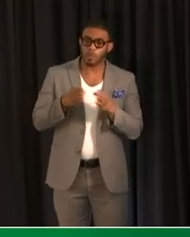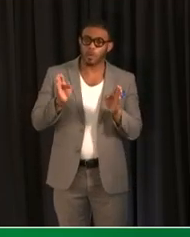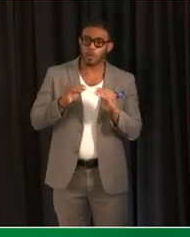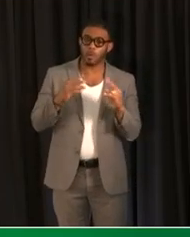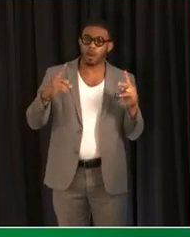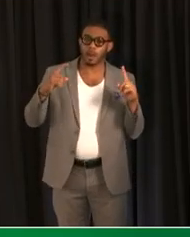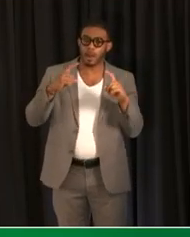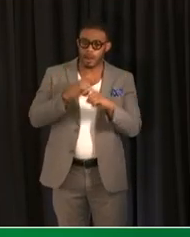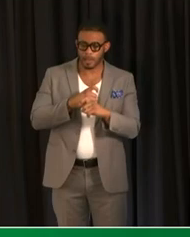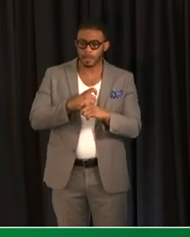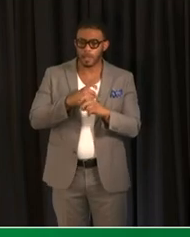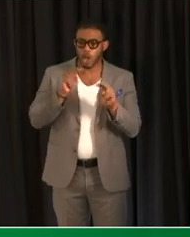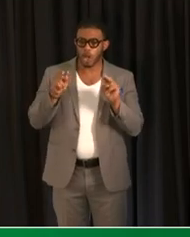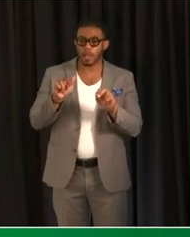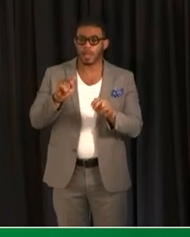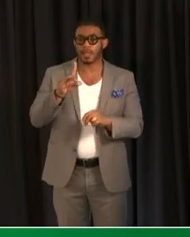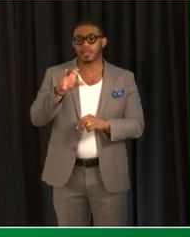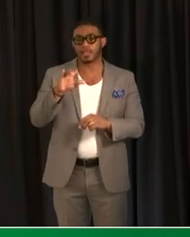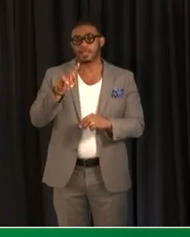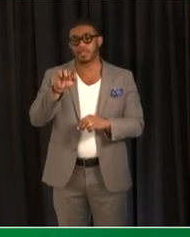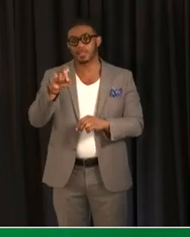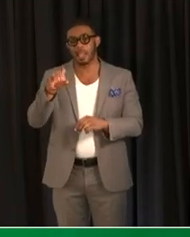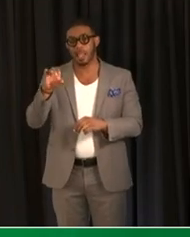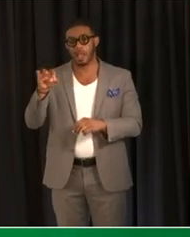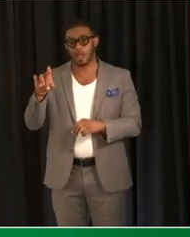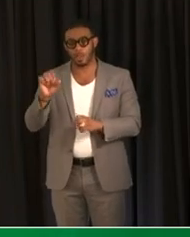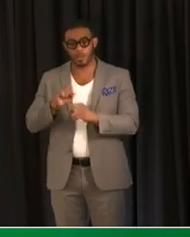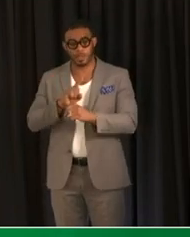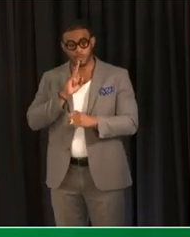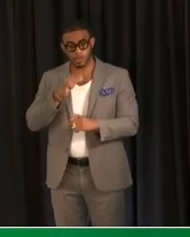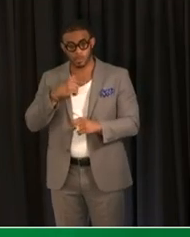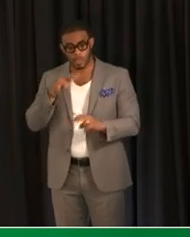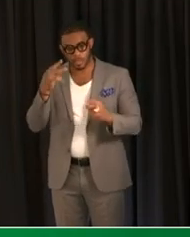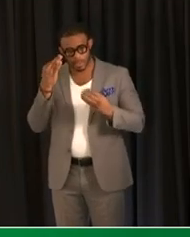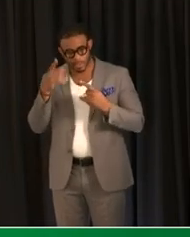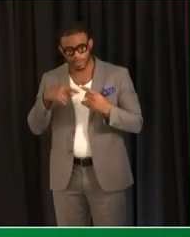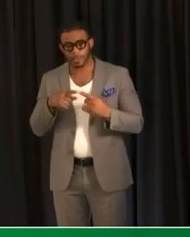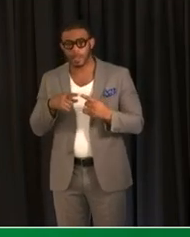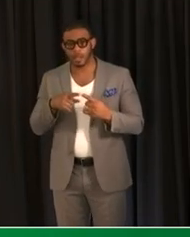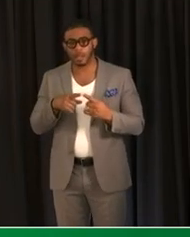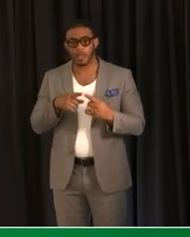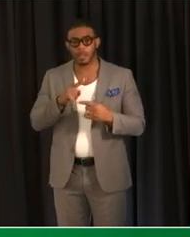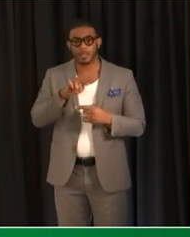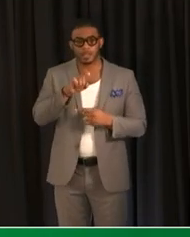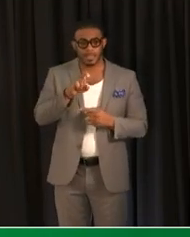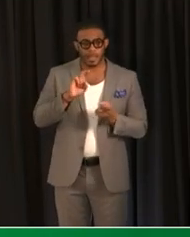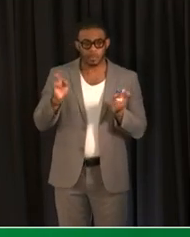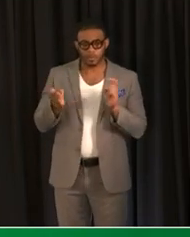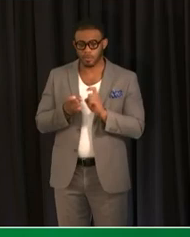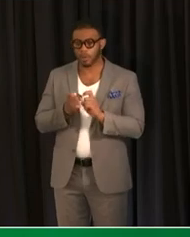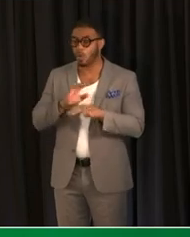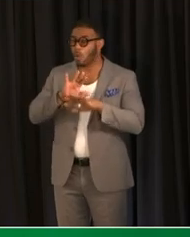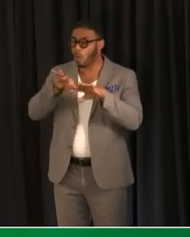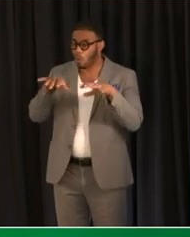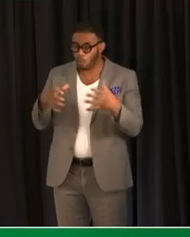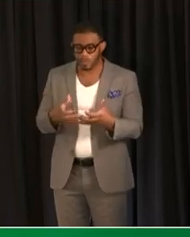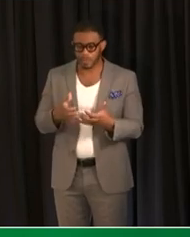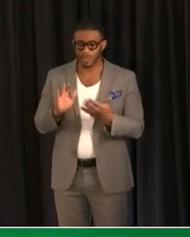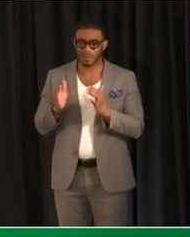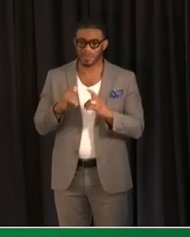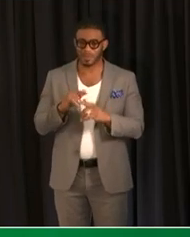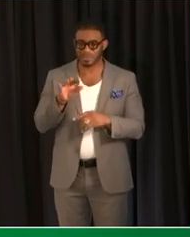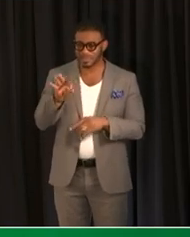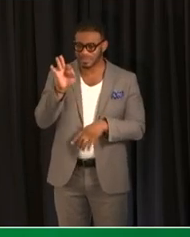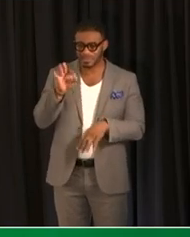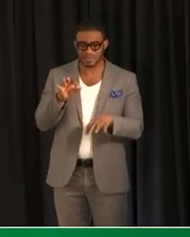a broader, more comprehensive look at the district's tax code and make sure that we're thinking about tax reform holistically